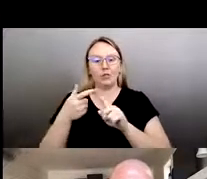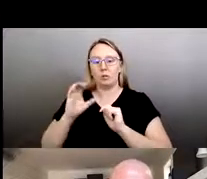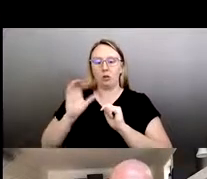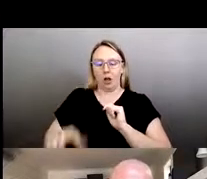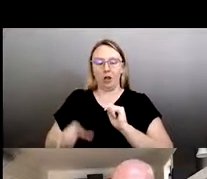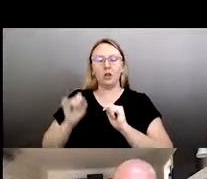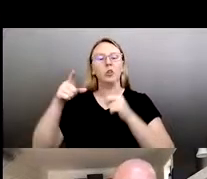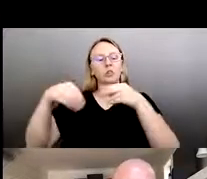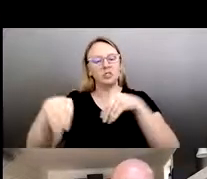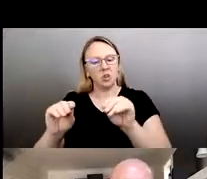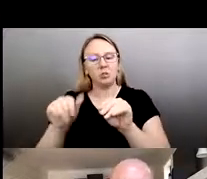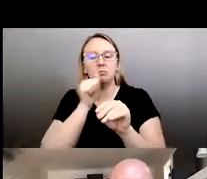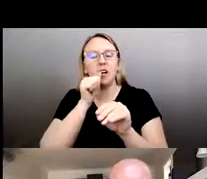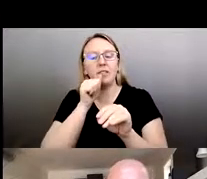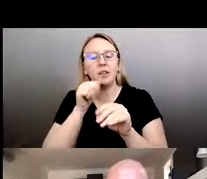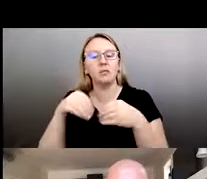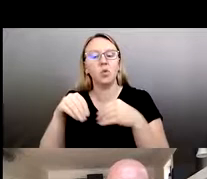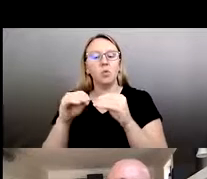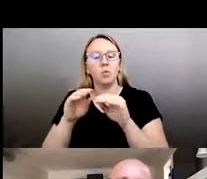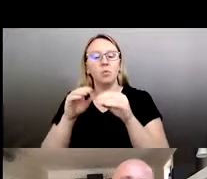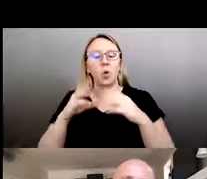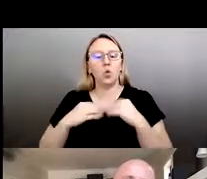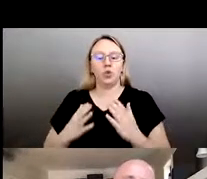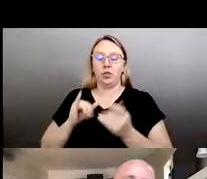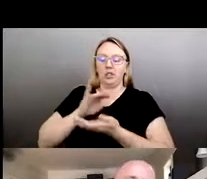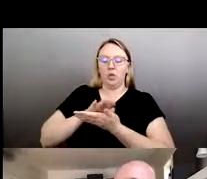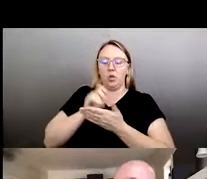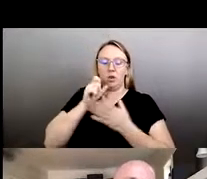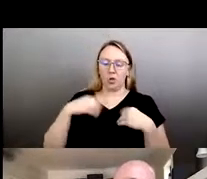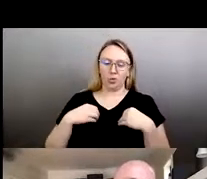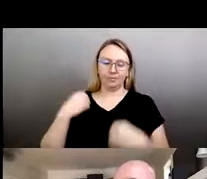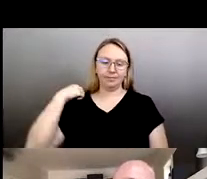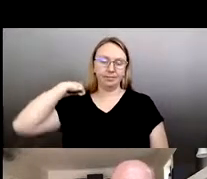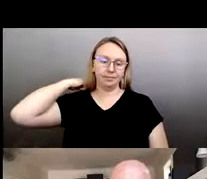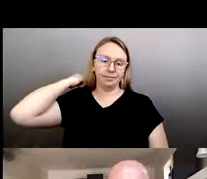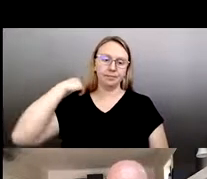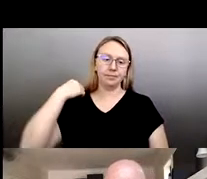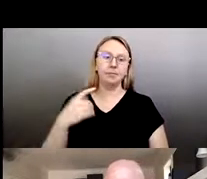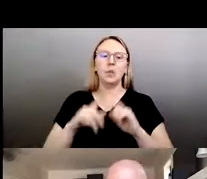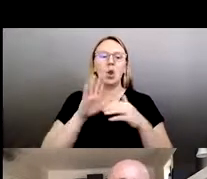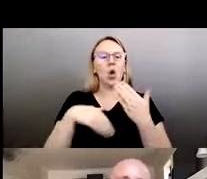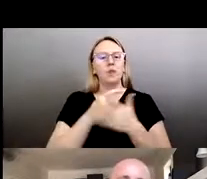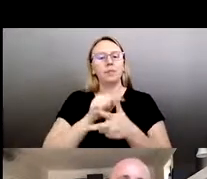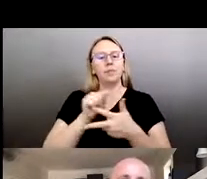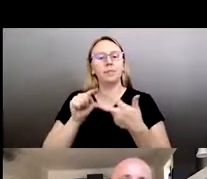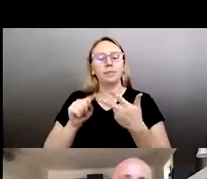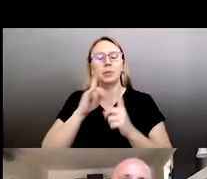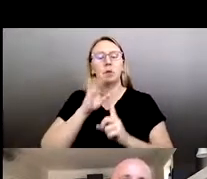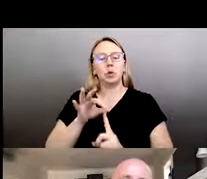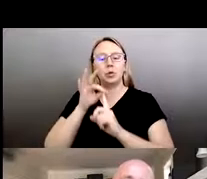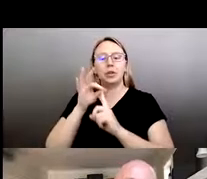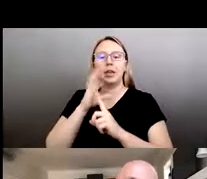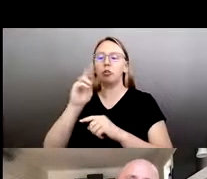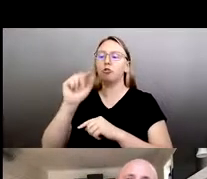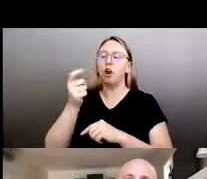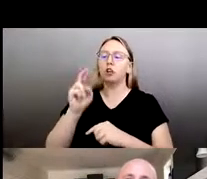it's owned by a private owner. But all three collections were really unique, and Roger kind of reacted to the area and the country that he was living